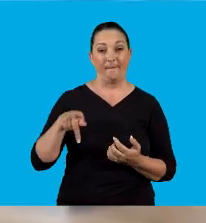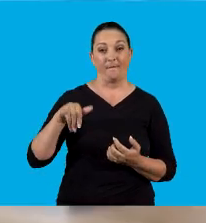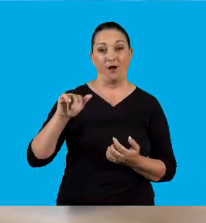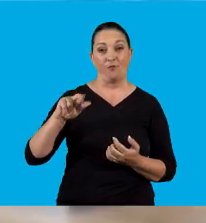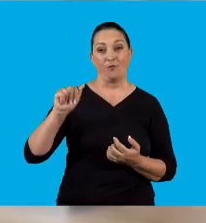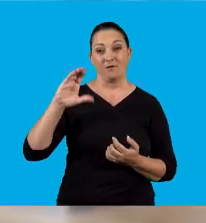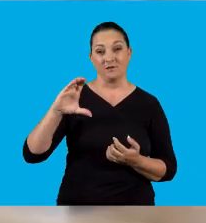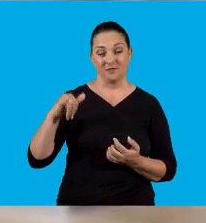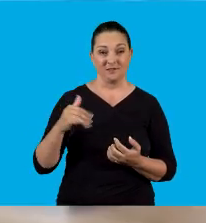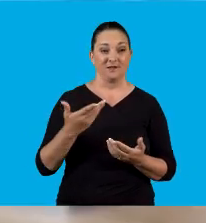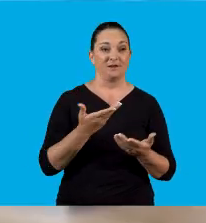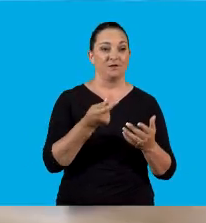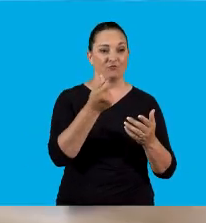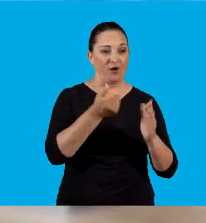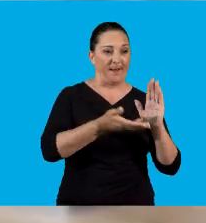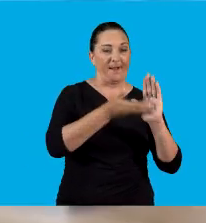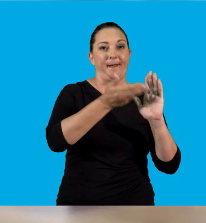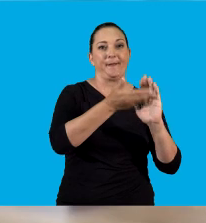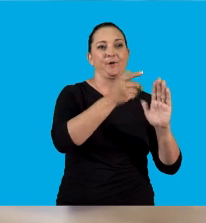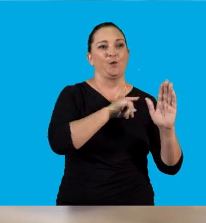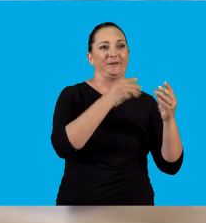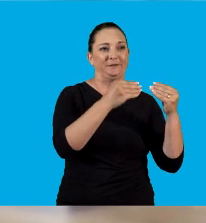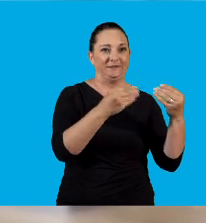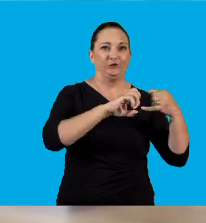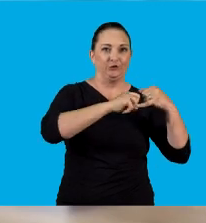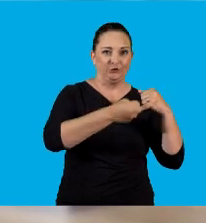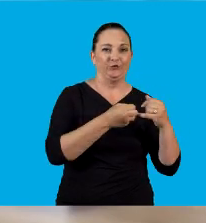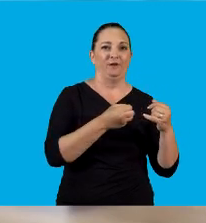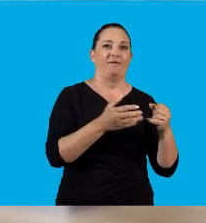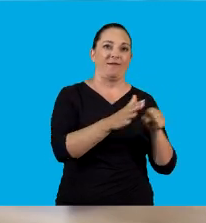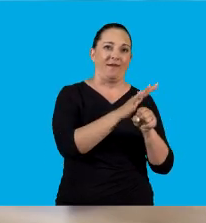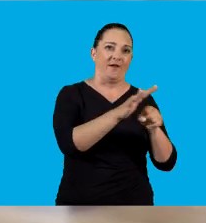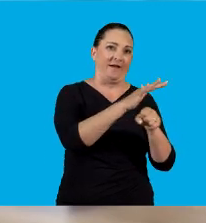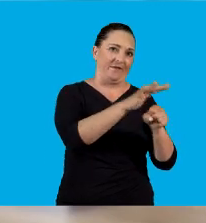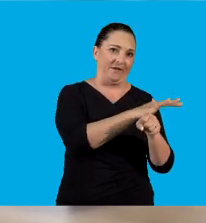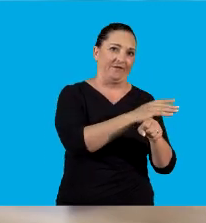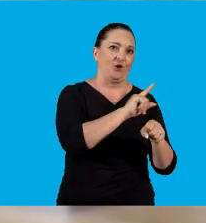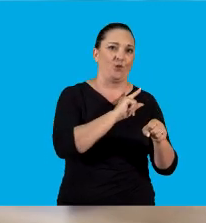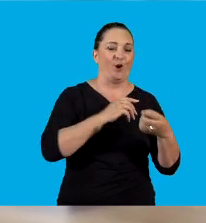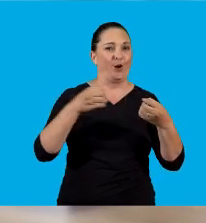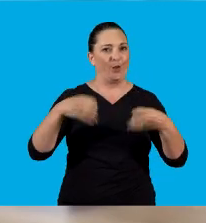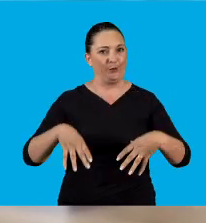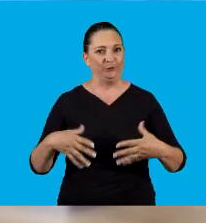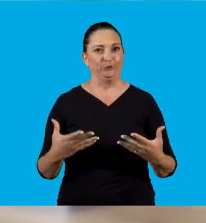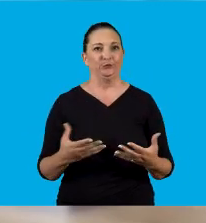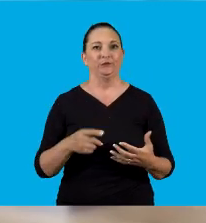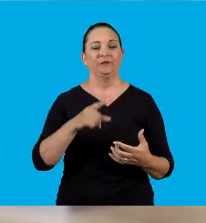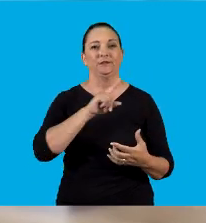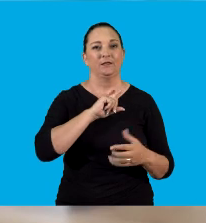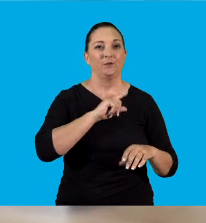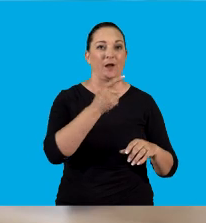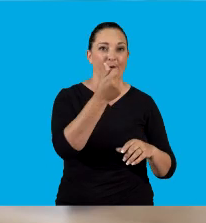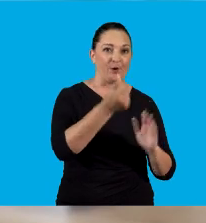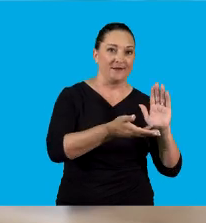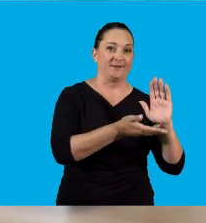prices of products. Why? Businesses try by all means to cover up the losses that they have made through piracy by making